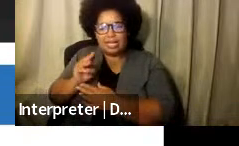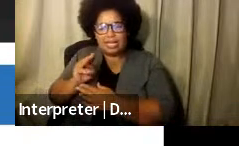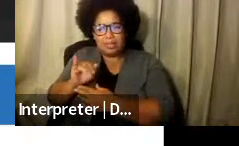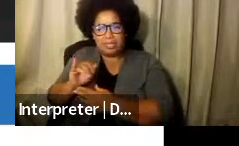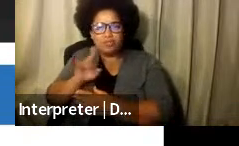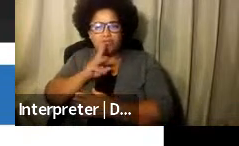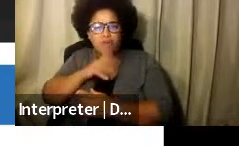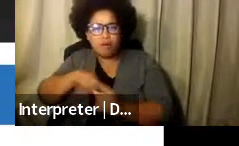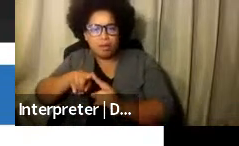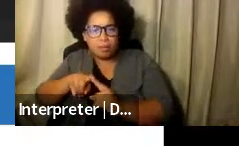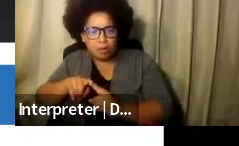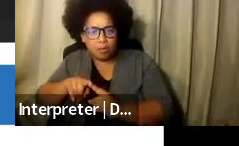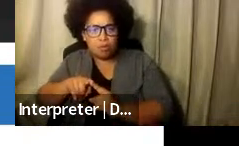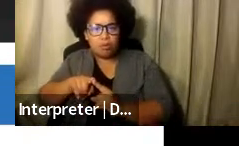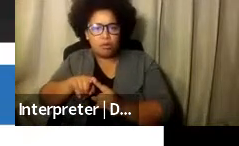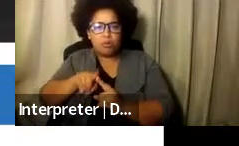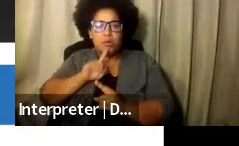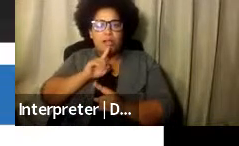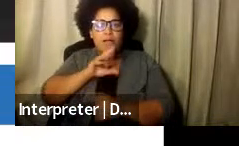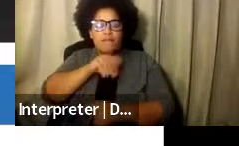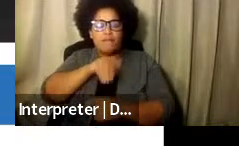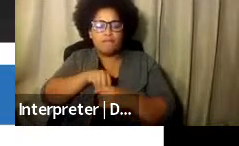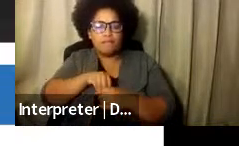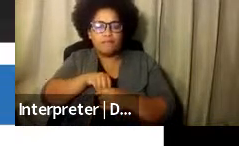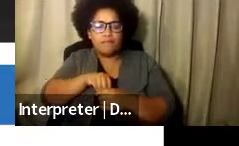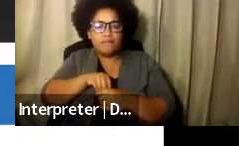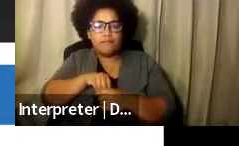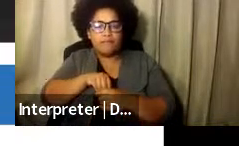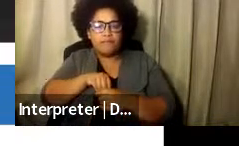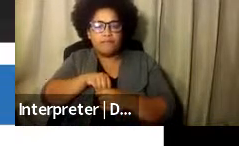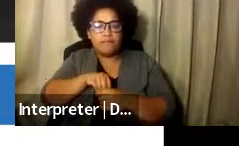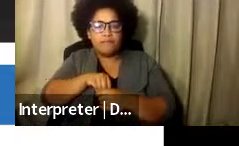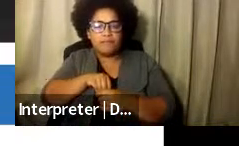to, which really involves, you know, some of the